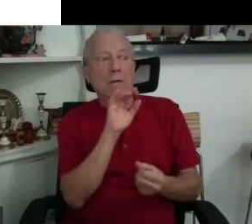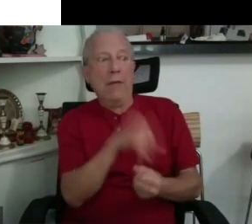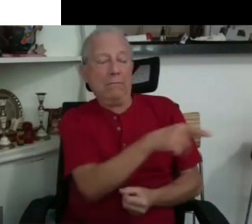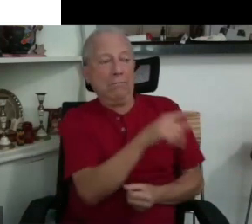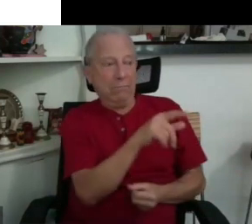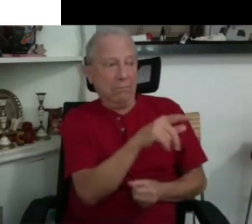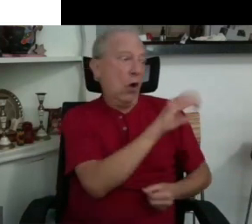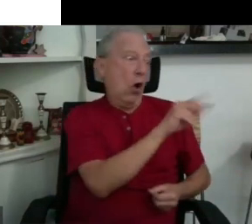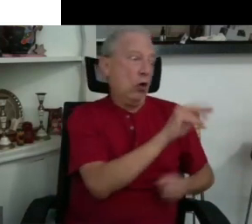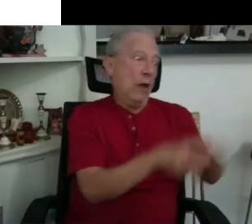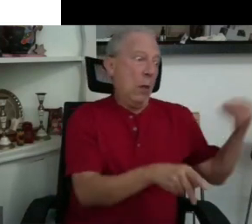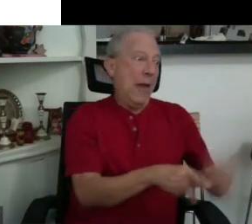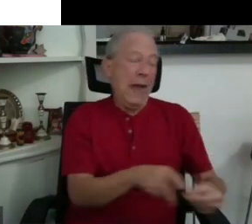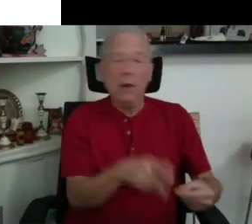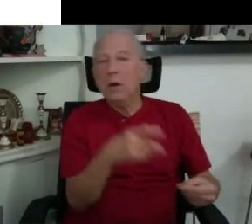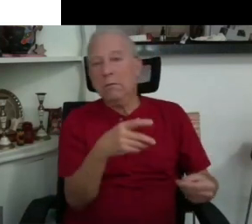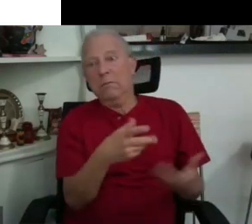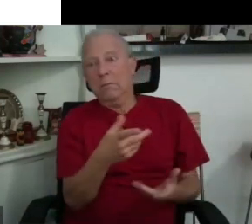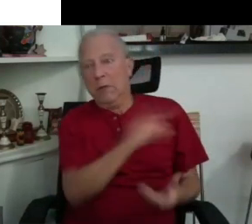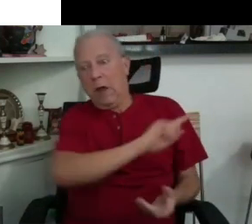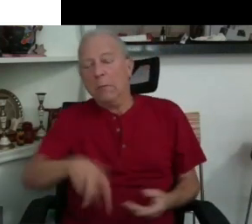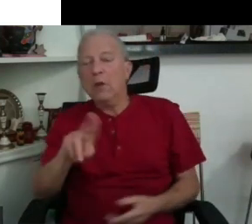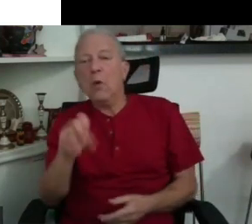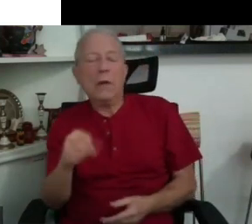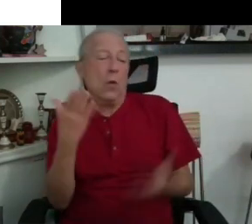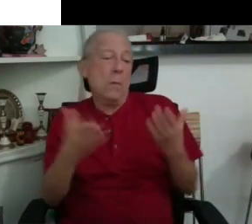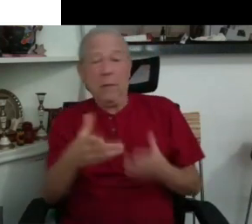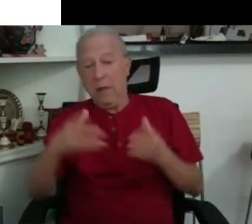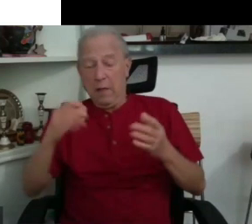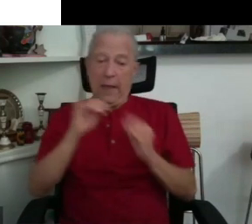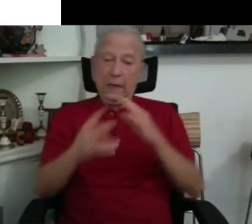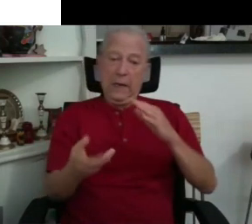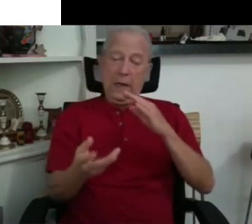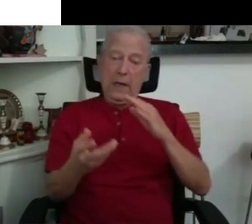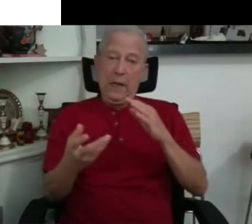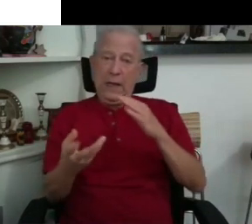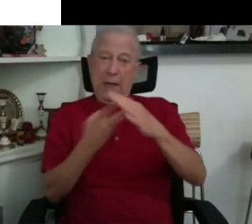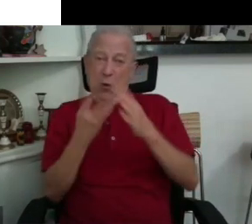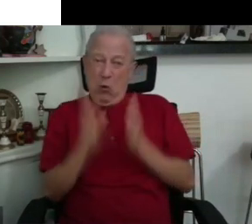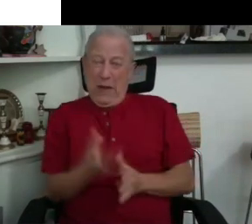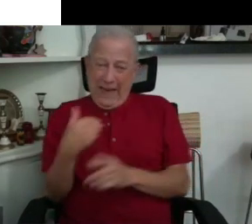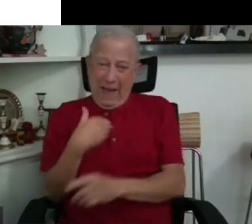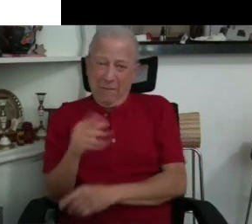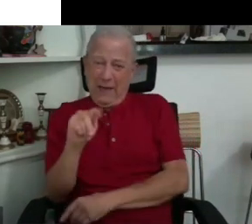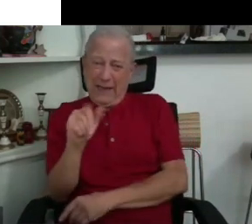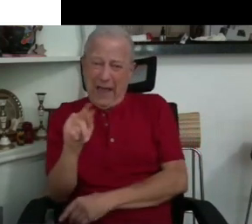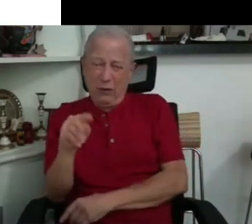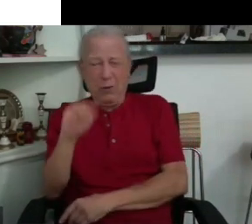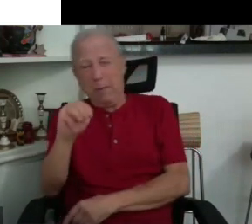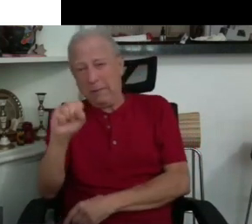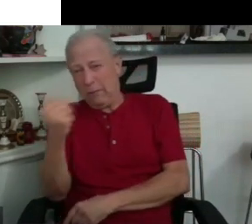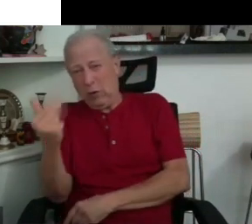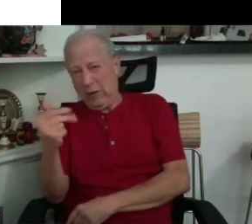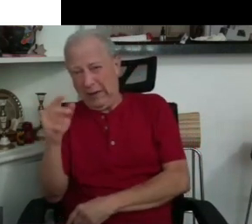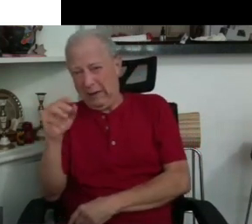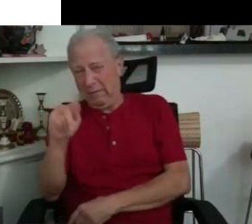has an MS-13 tattoo. That could potentially put the nonprofit in the category of having provided material support to a terrorist